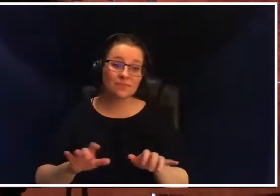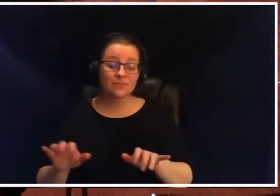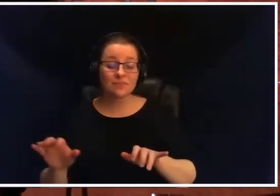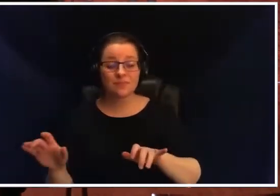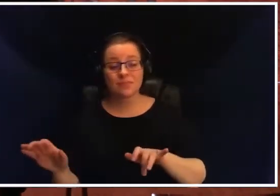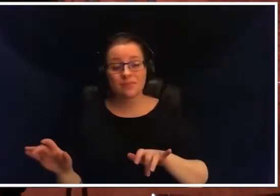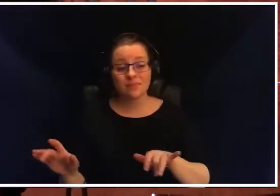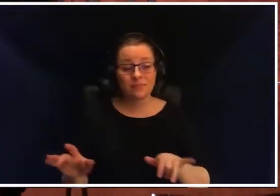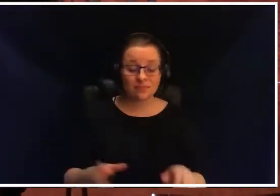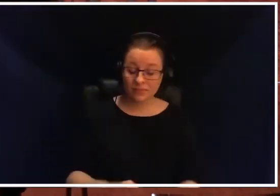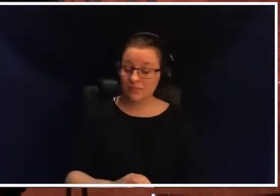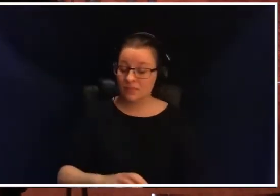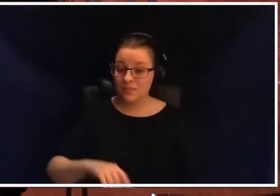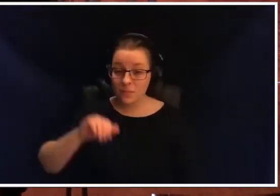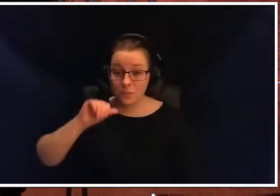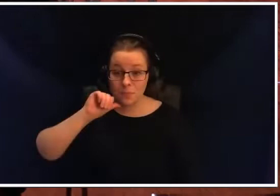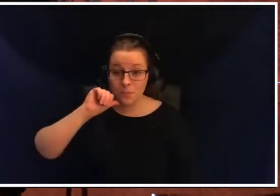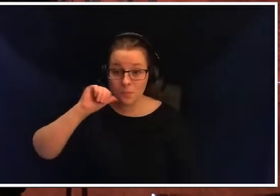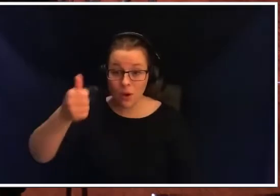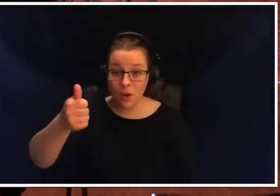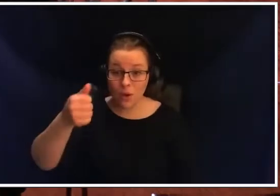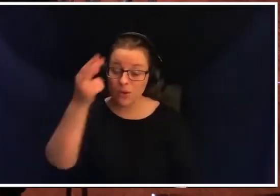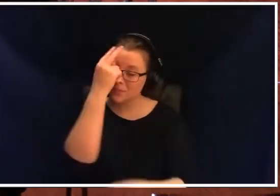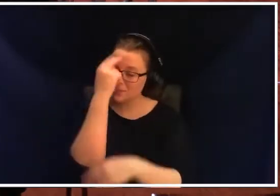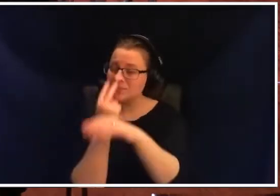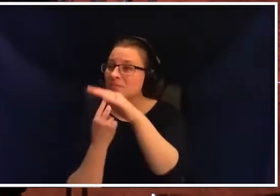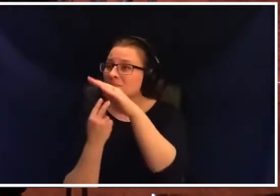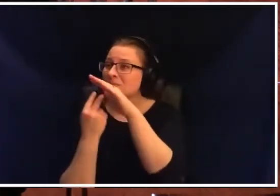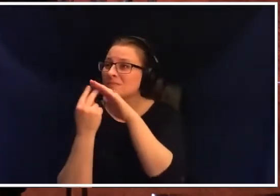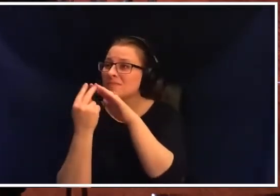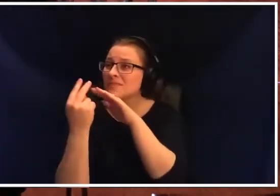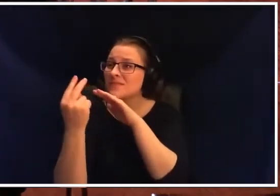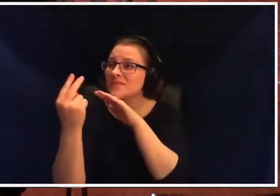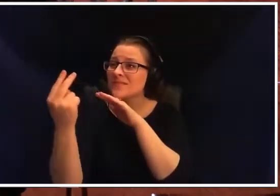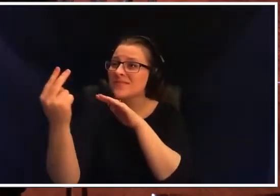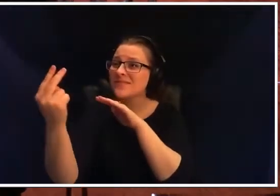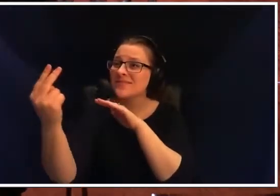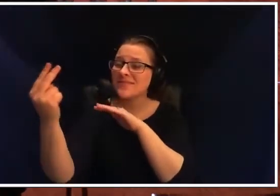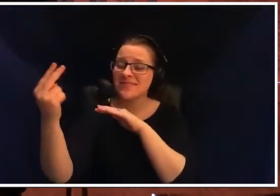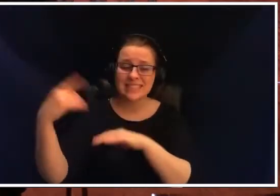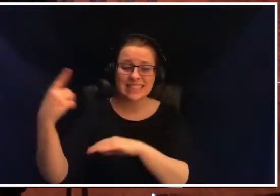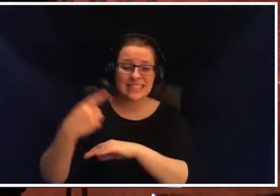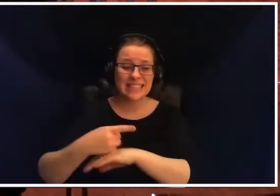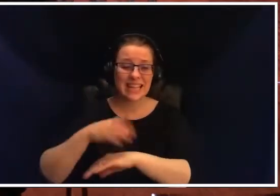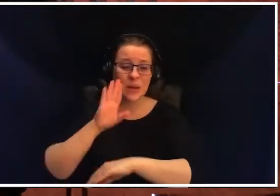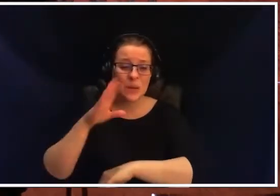The sun will come out tomorrow.